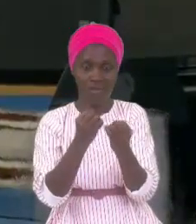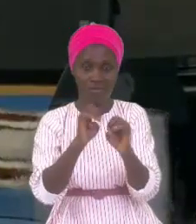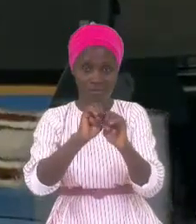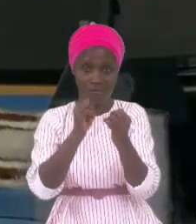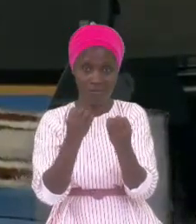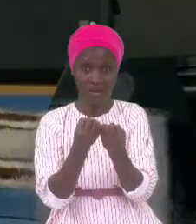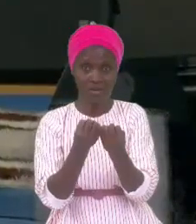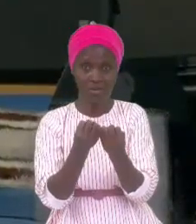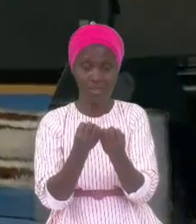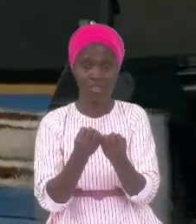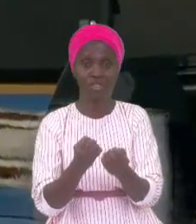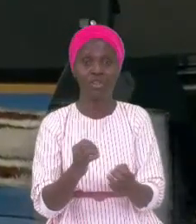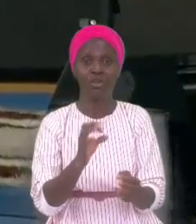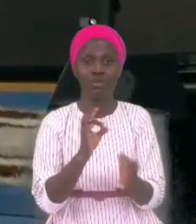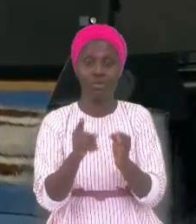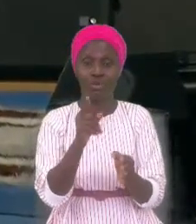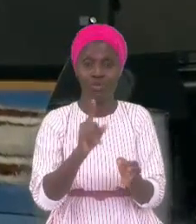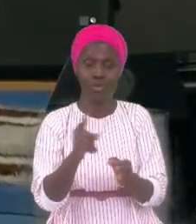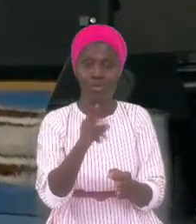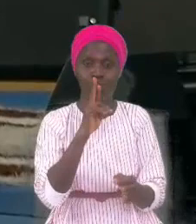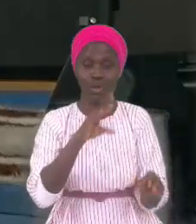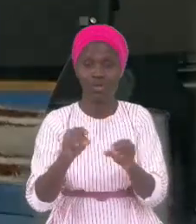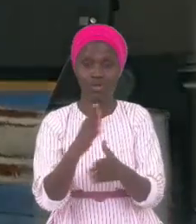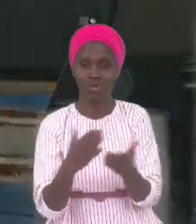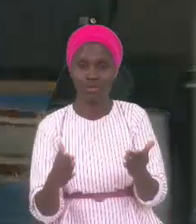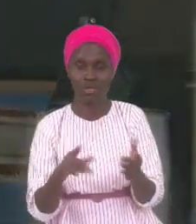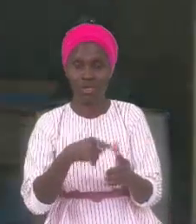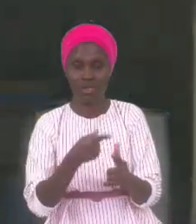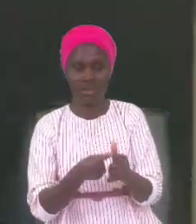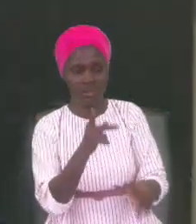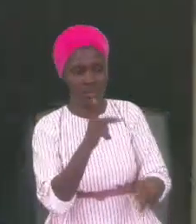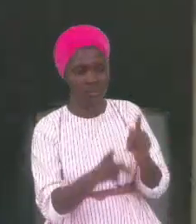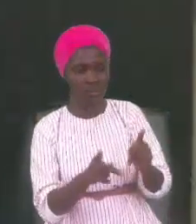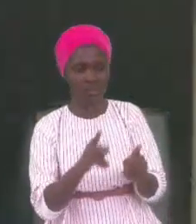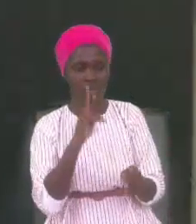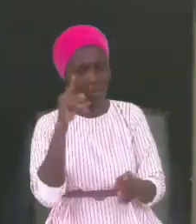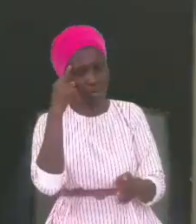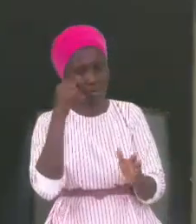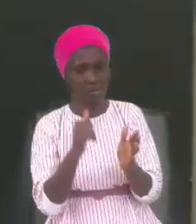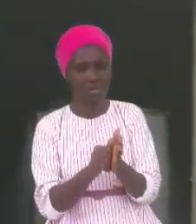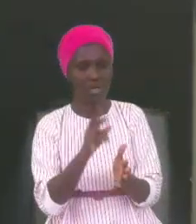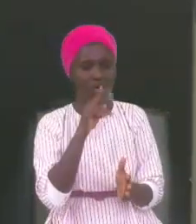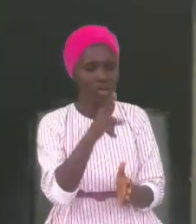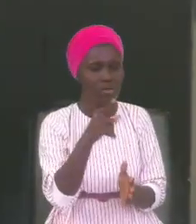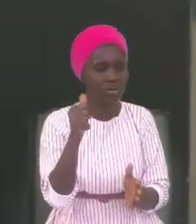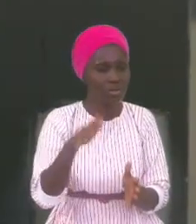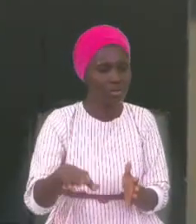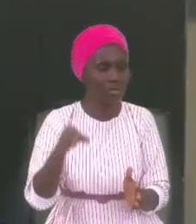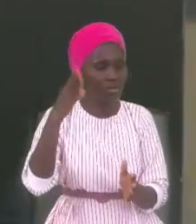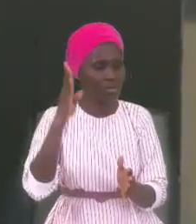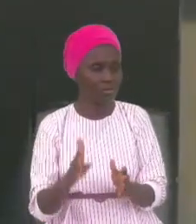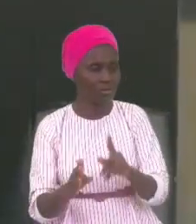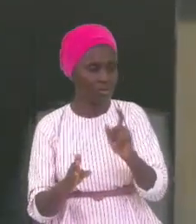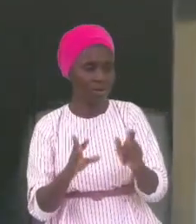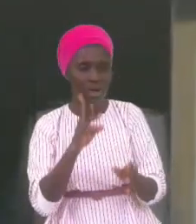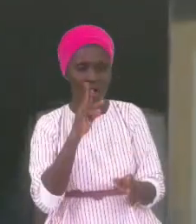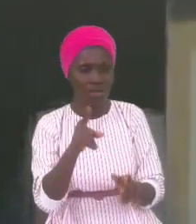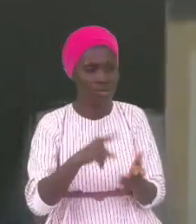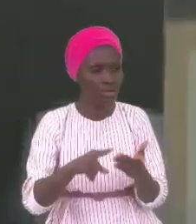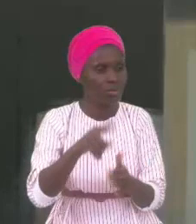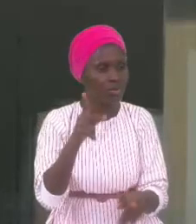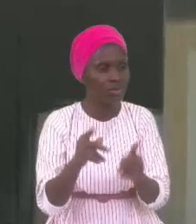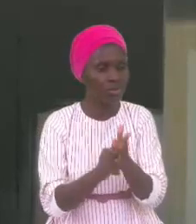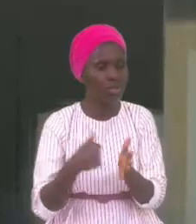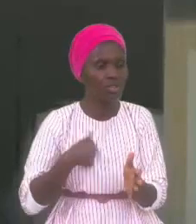you a child of God? Are you one of these people that we hear of? Holy people serving a holy God through the